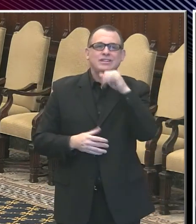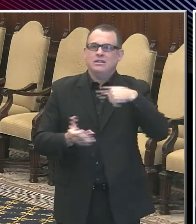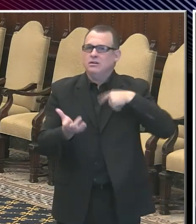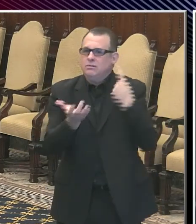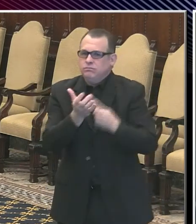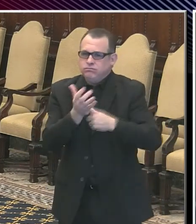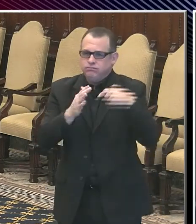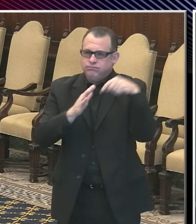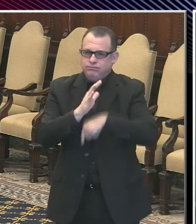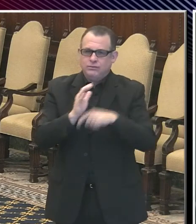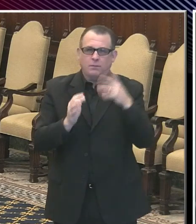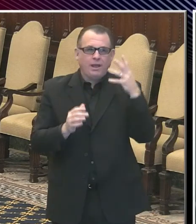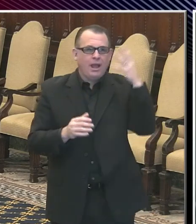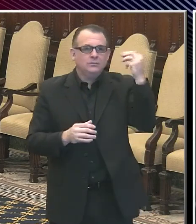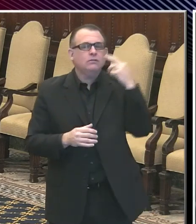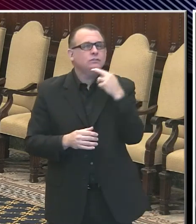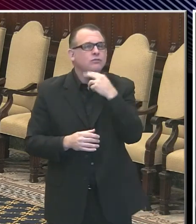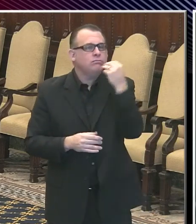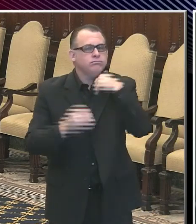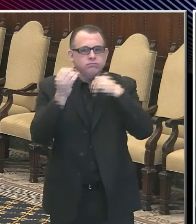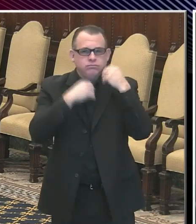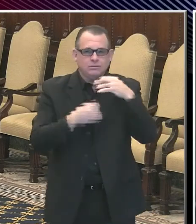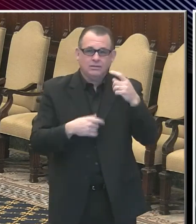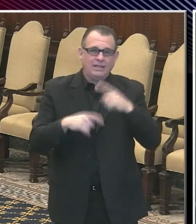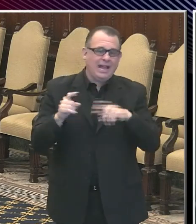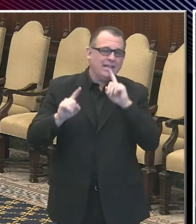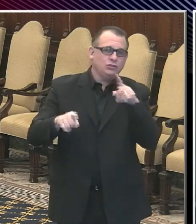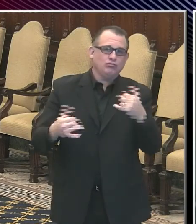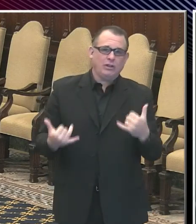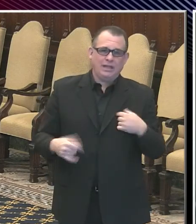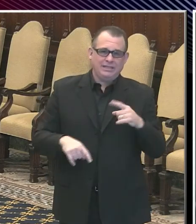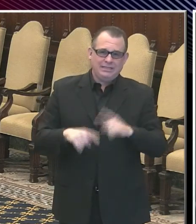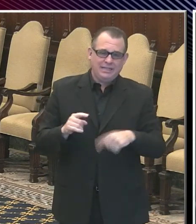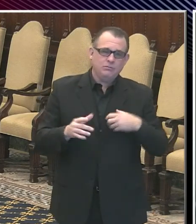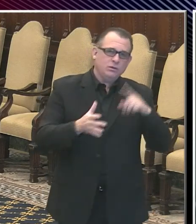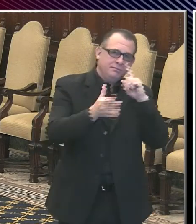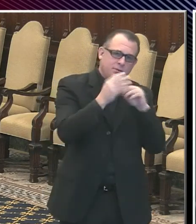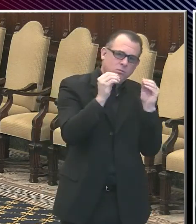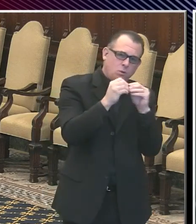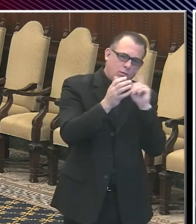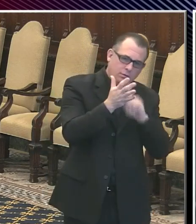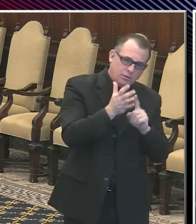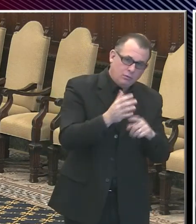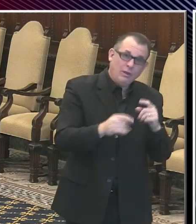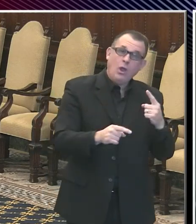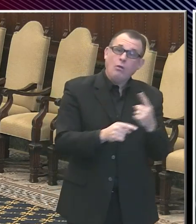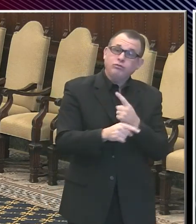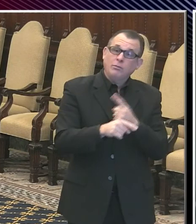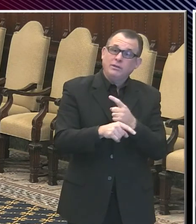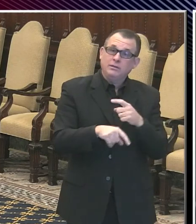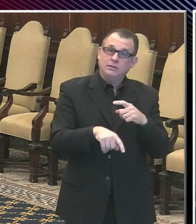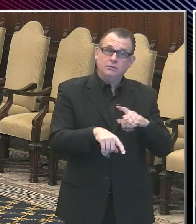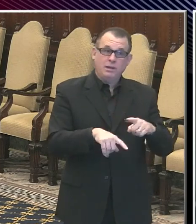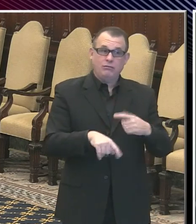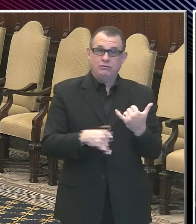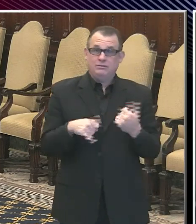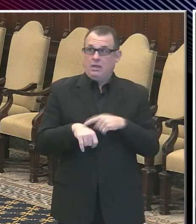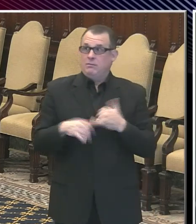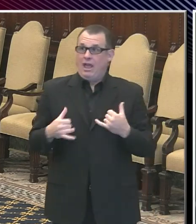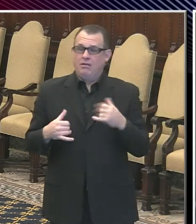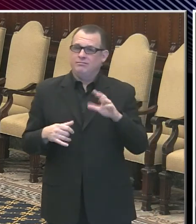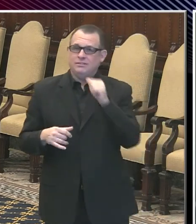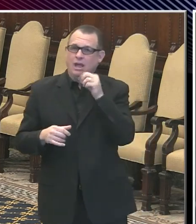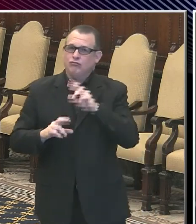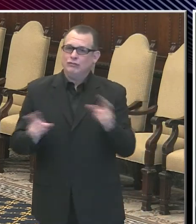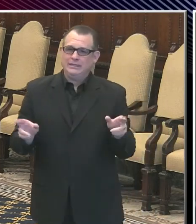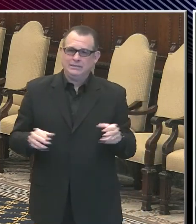restaurants. So I can't answer that question now. We'll look into that and see when it's appropriate. We're not really talking about opening anytime